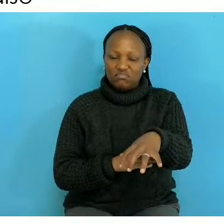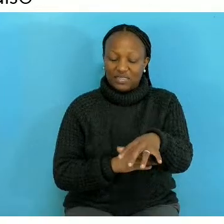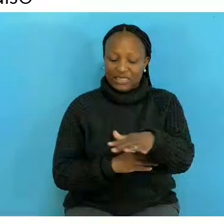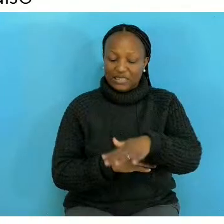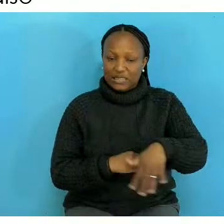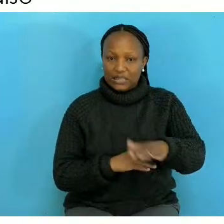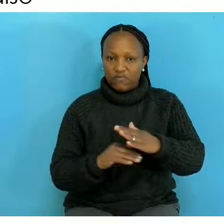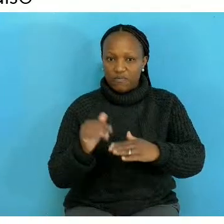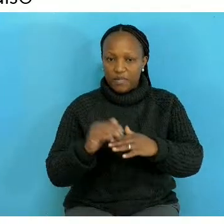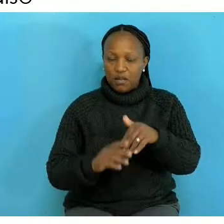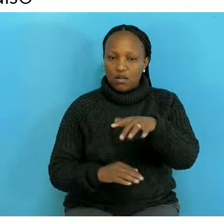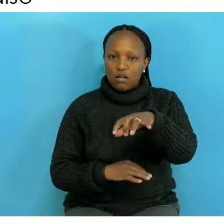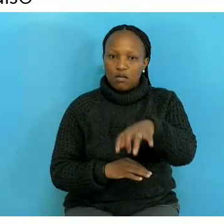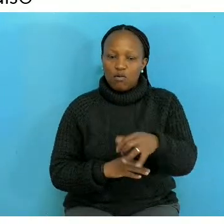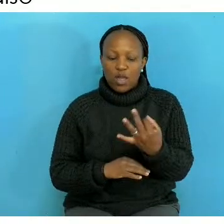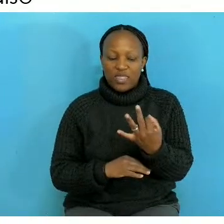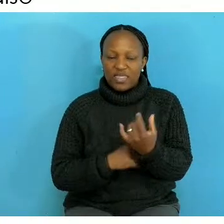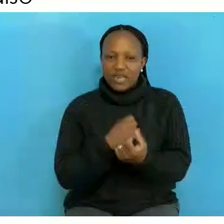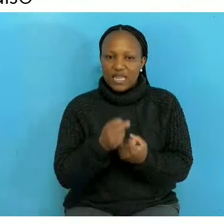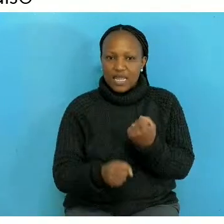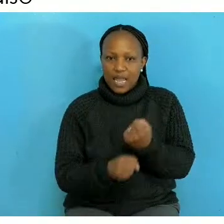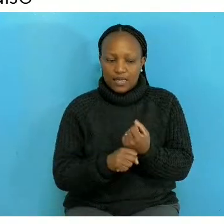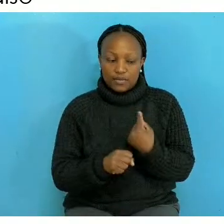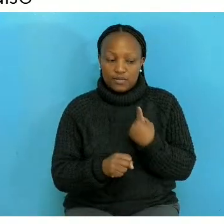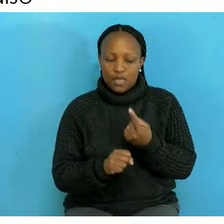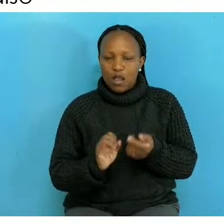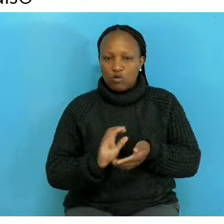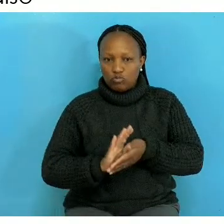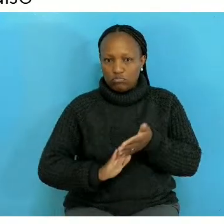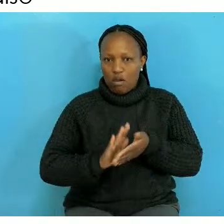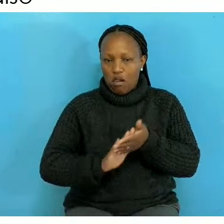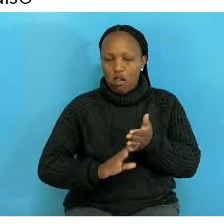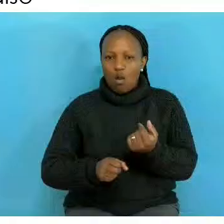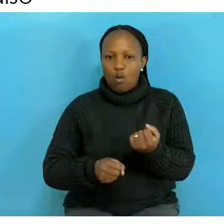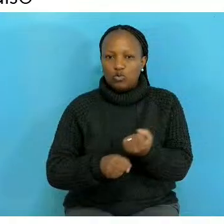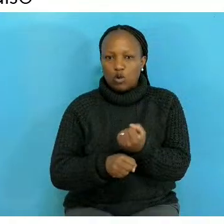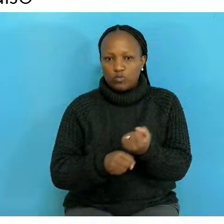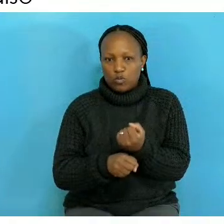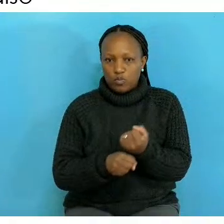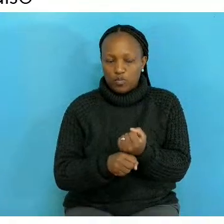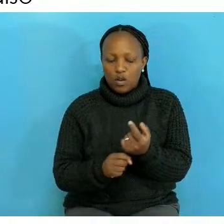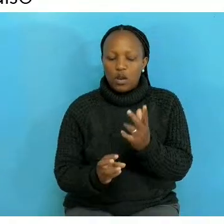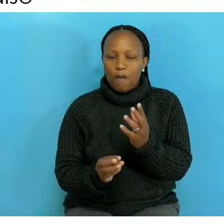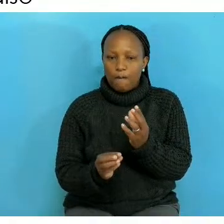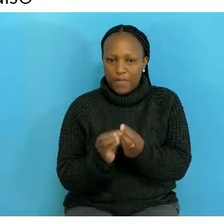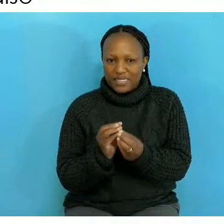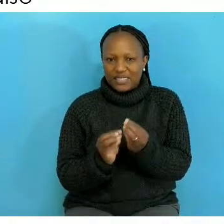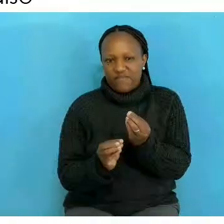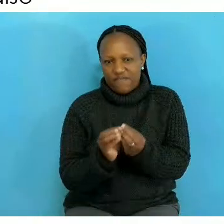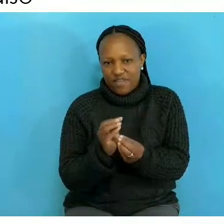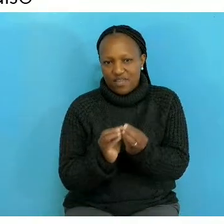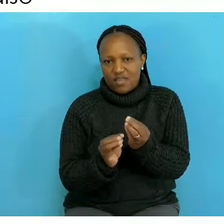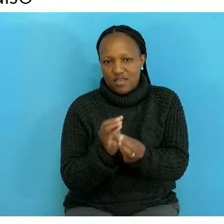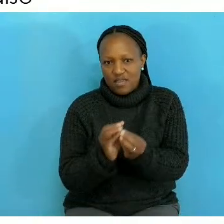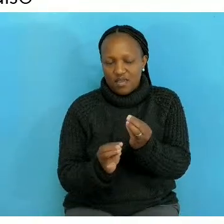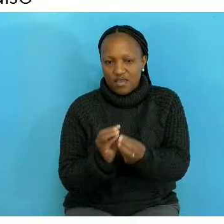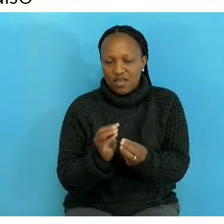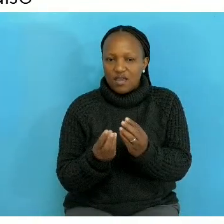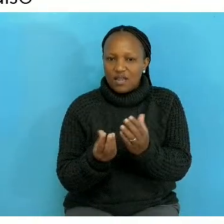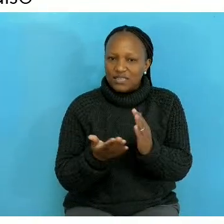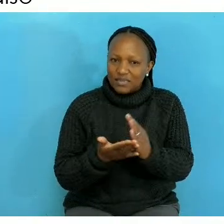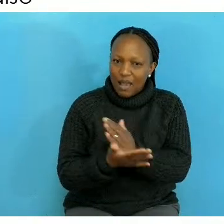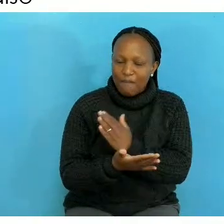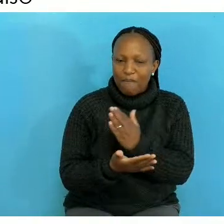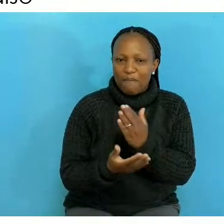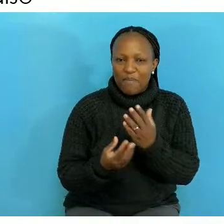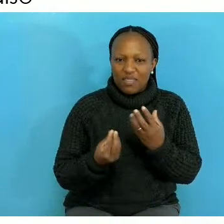three years, in operation, we now need to maintain. Most of the parts are now out of